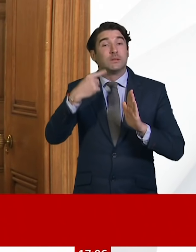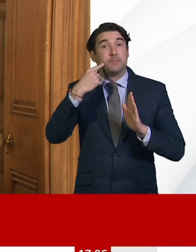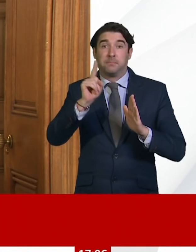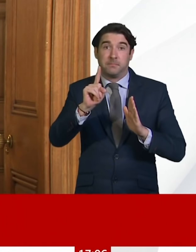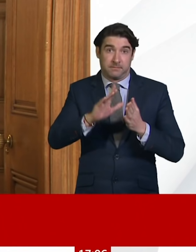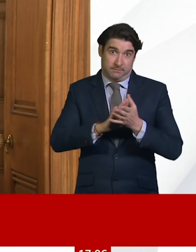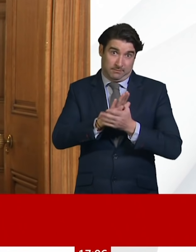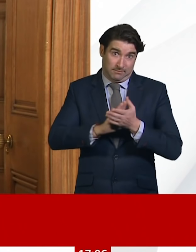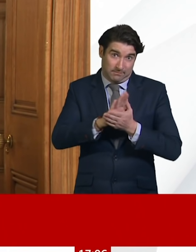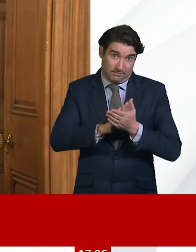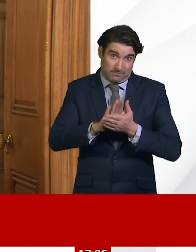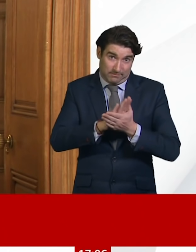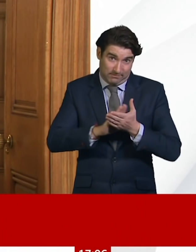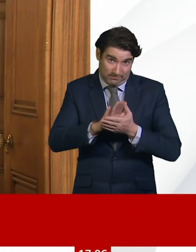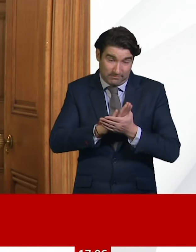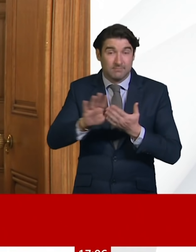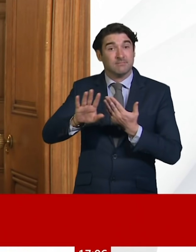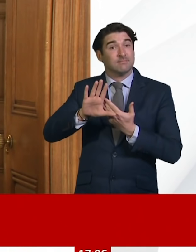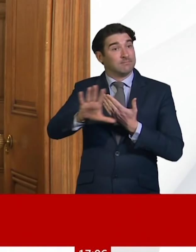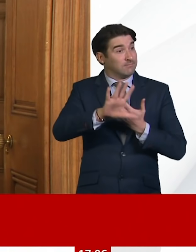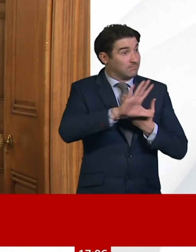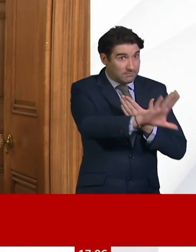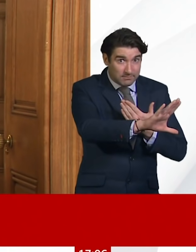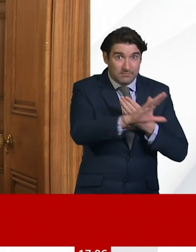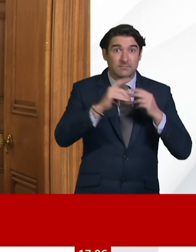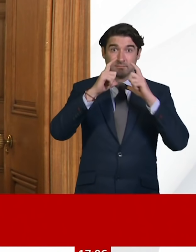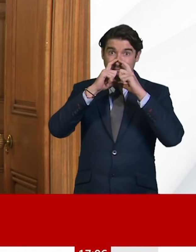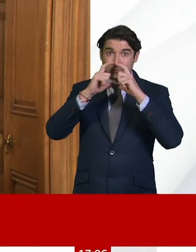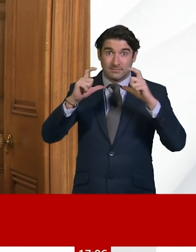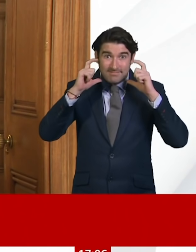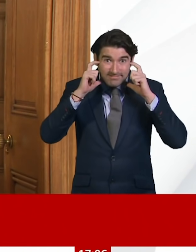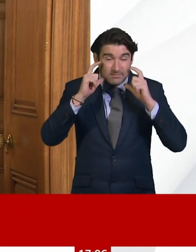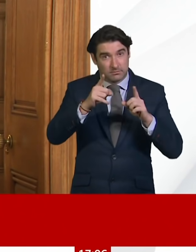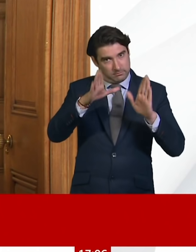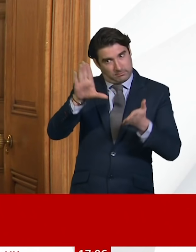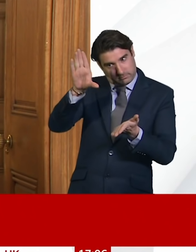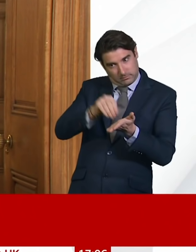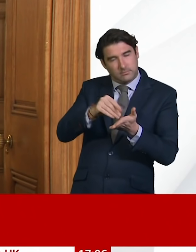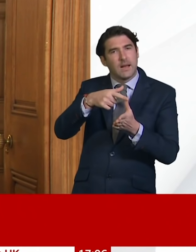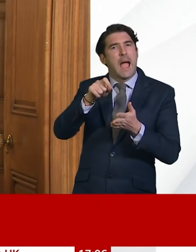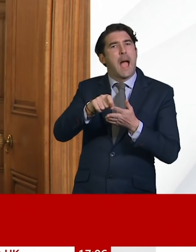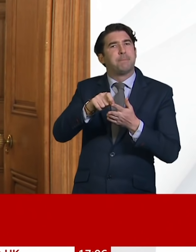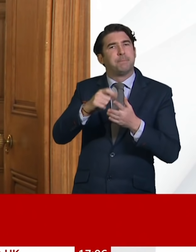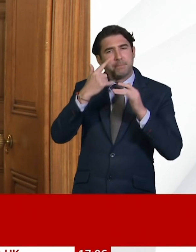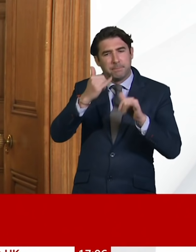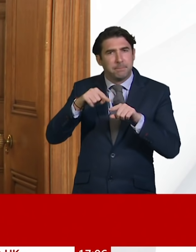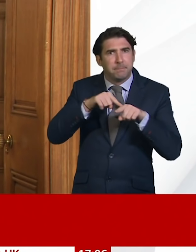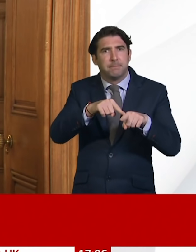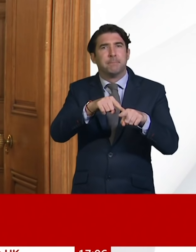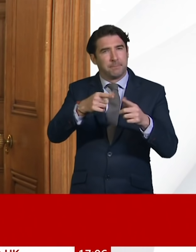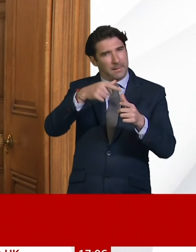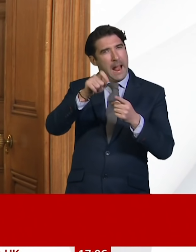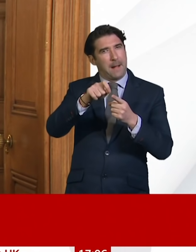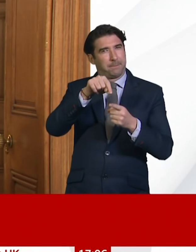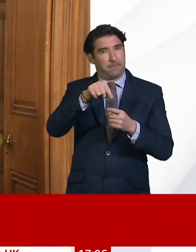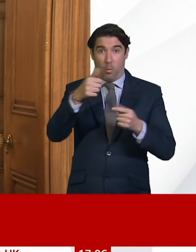faces, observe social distancing, download the app, as 14 million of you have already done, and together we will